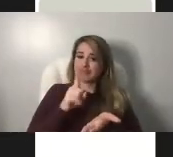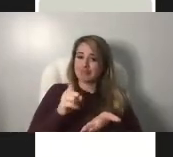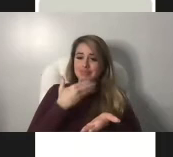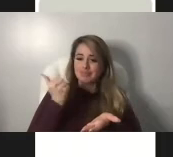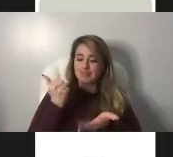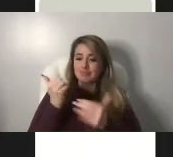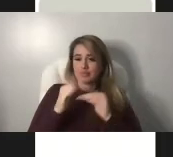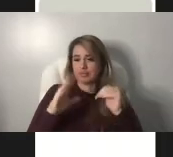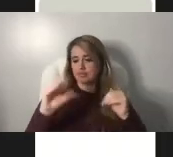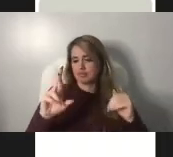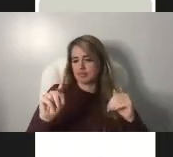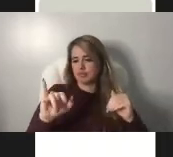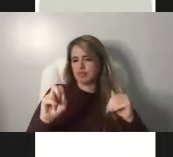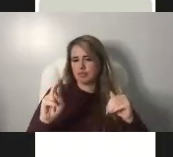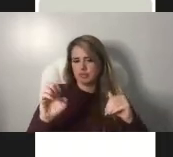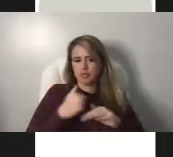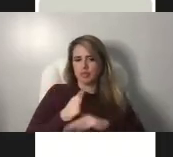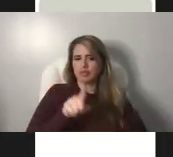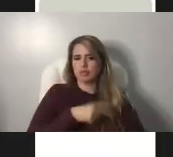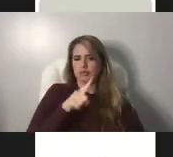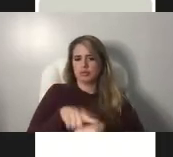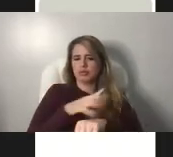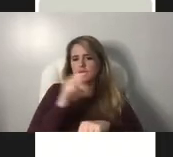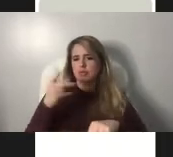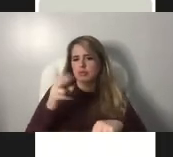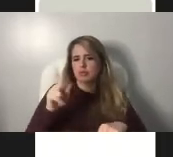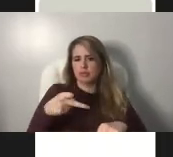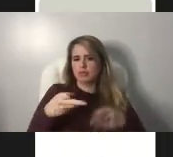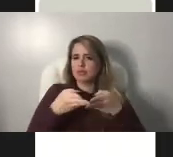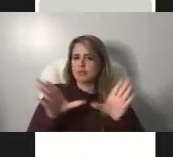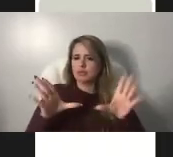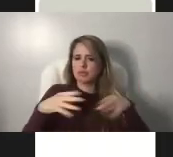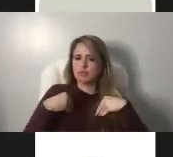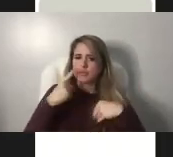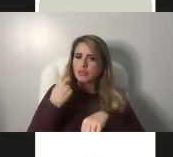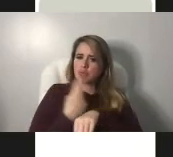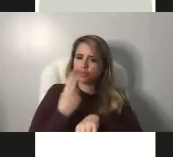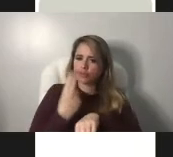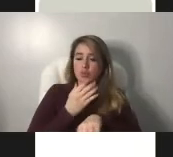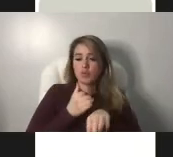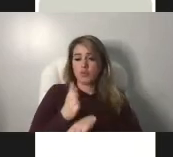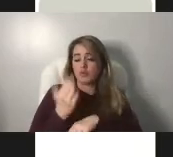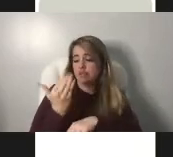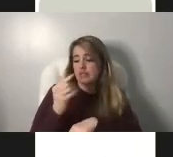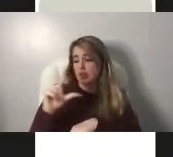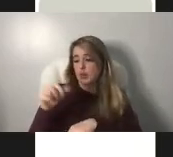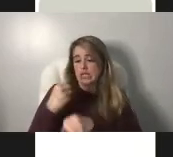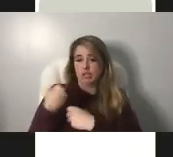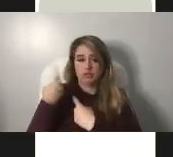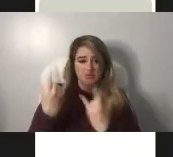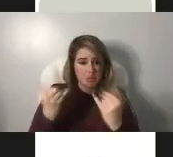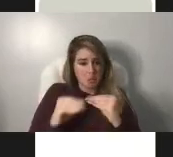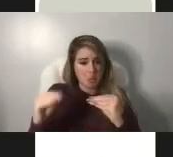long-term than cortisone. And PRP is generally accepted for use. Over the past 15 or 20 years, it's become a much